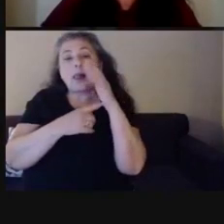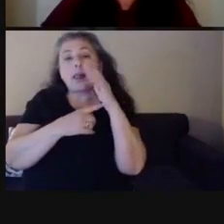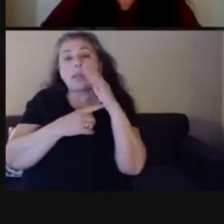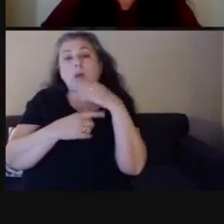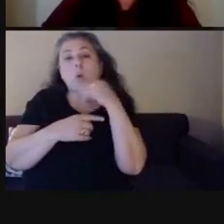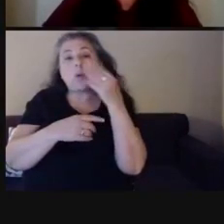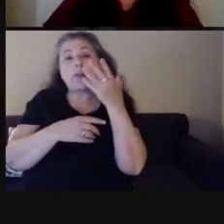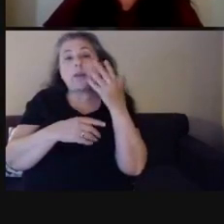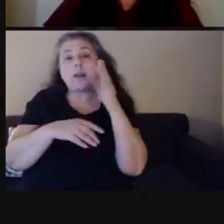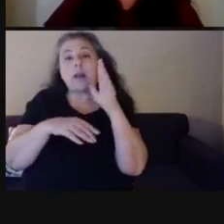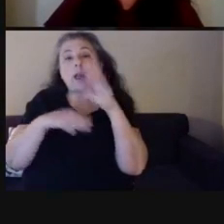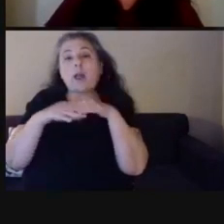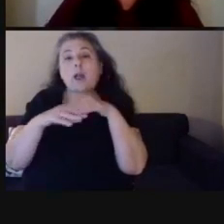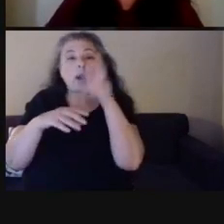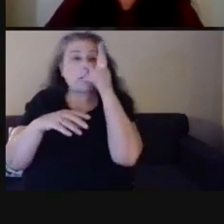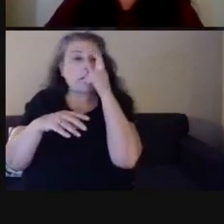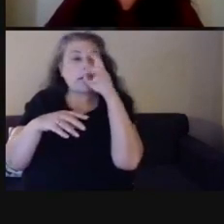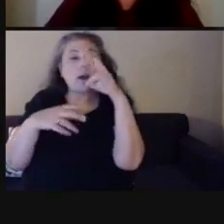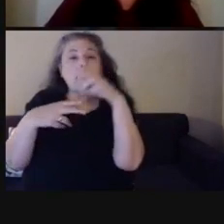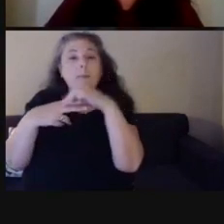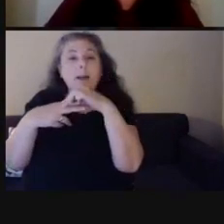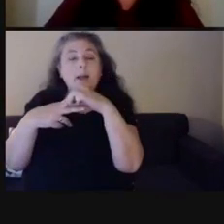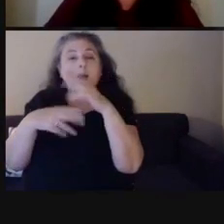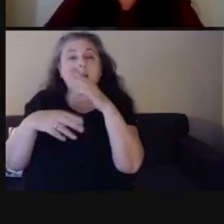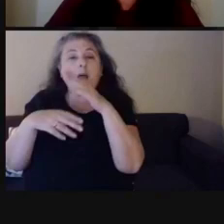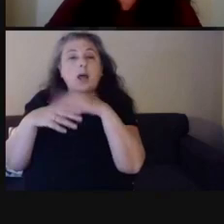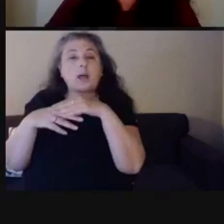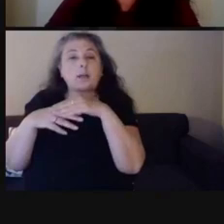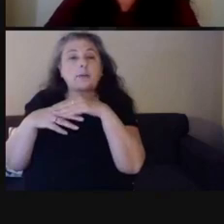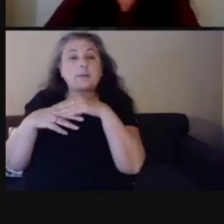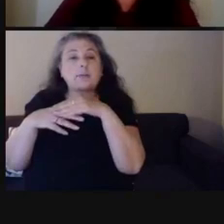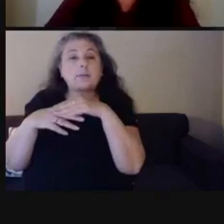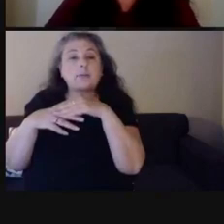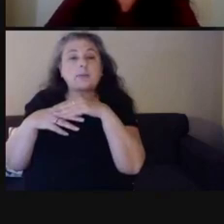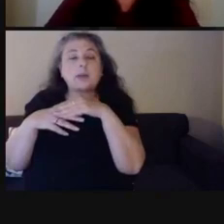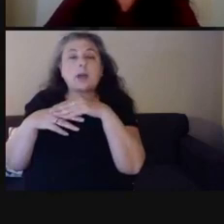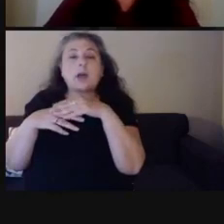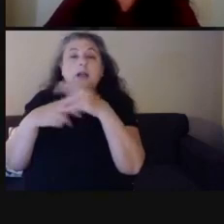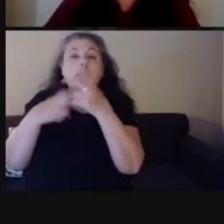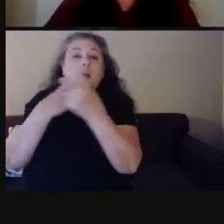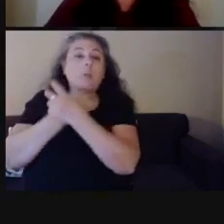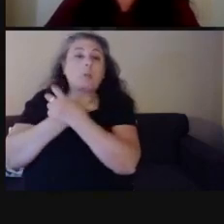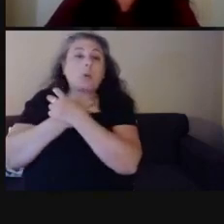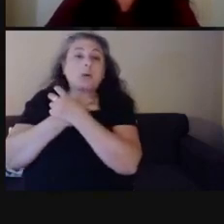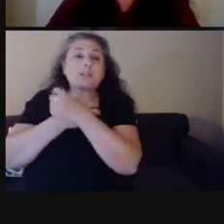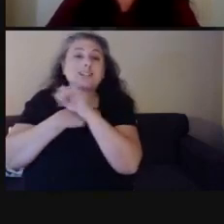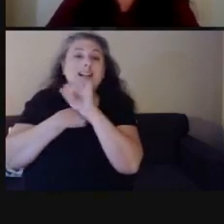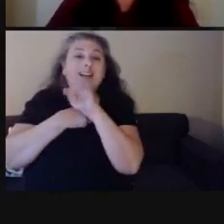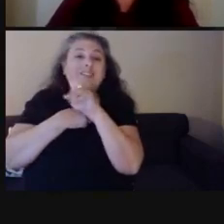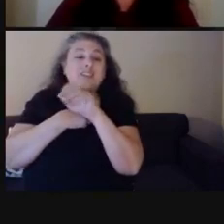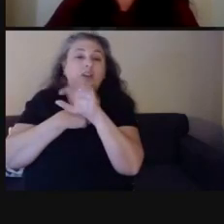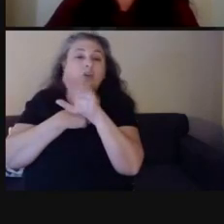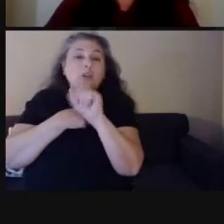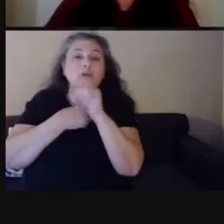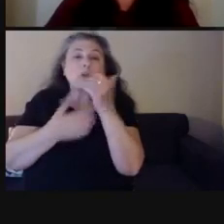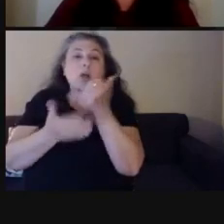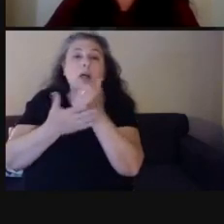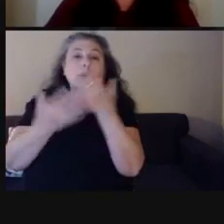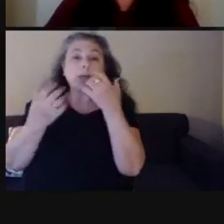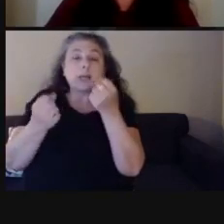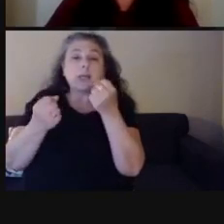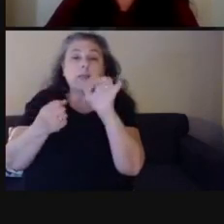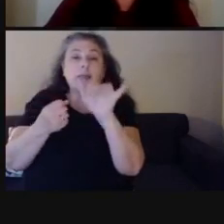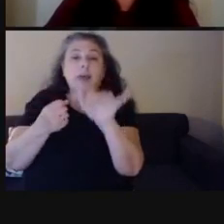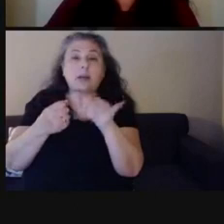put on a bug bite or on a poison ivy rash, and that'll help heal